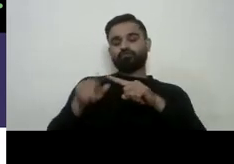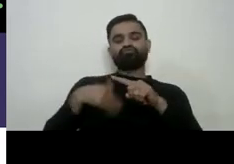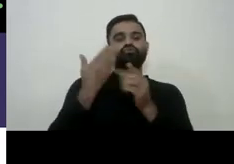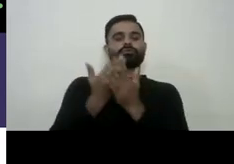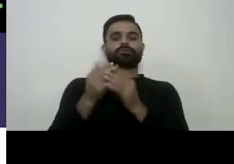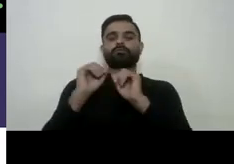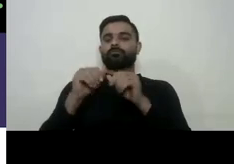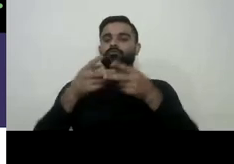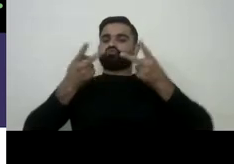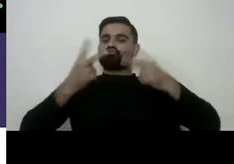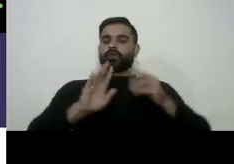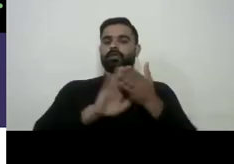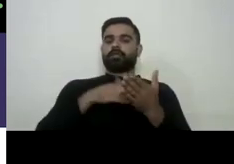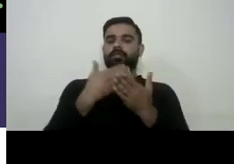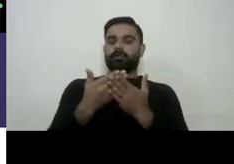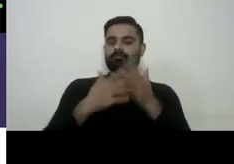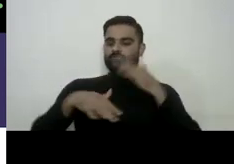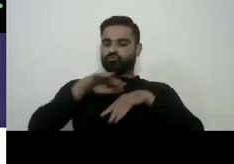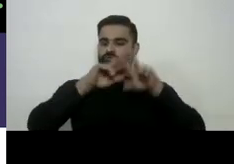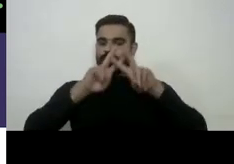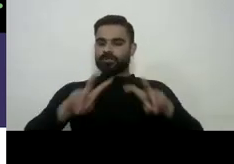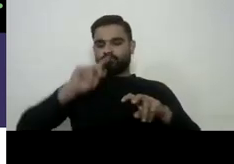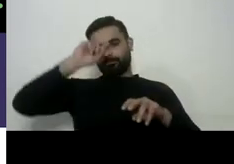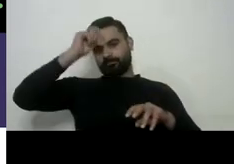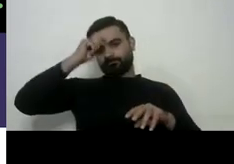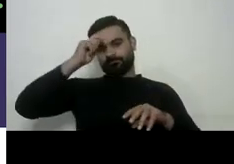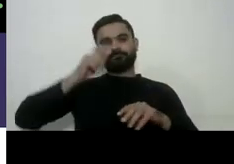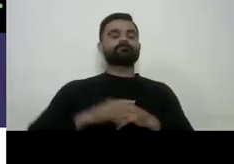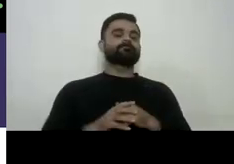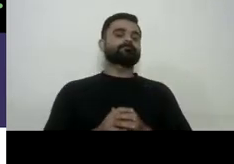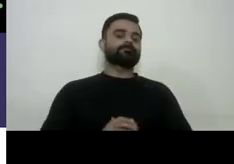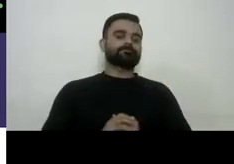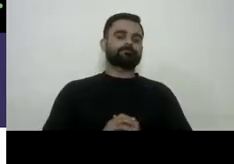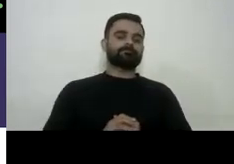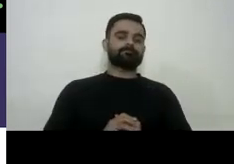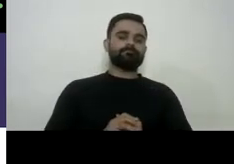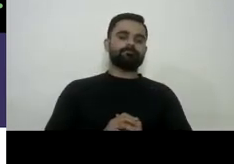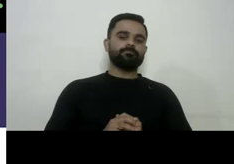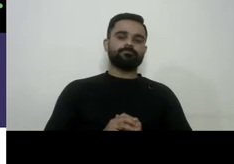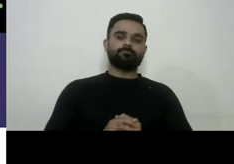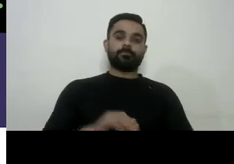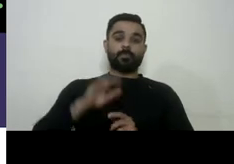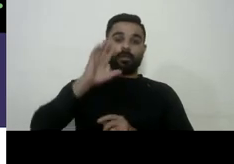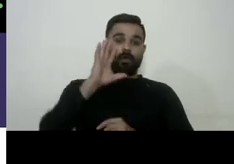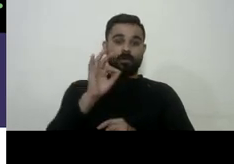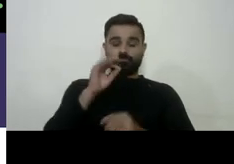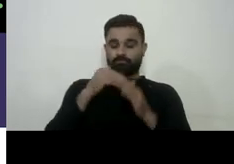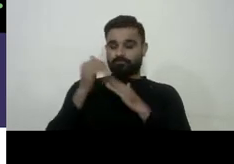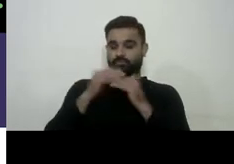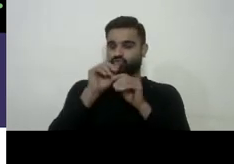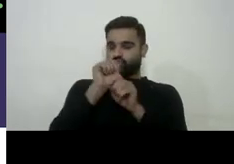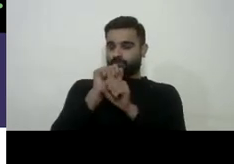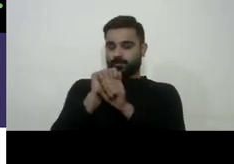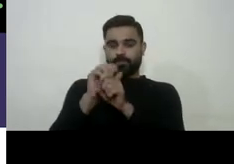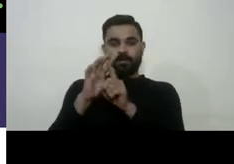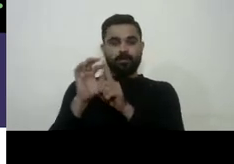their interpretation and analysis in English, right? So the main construction work